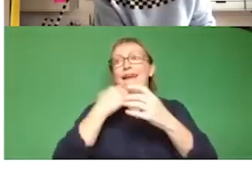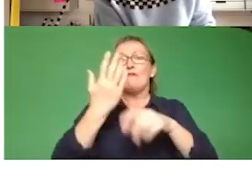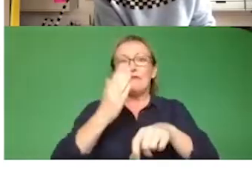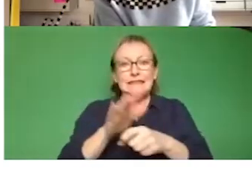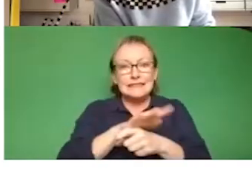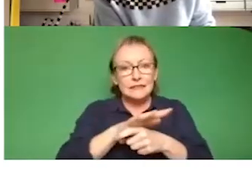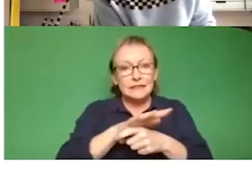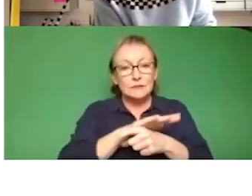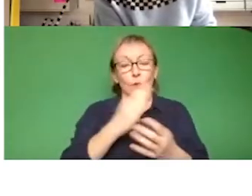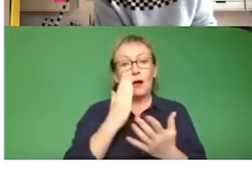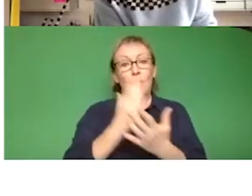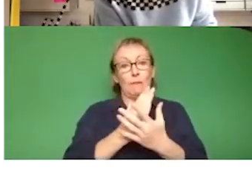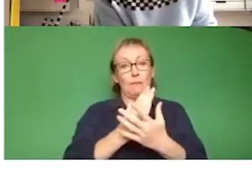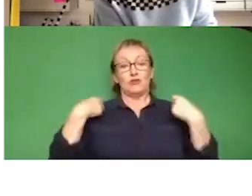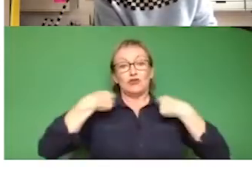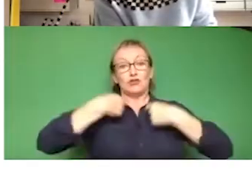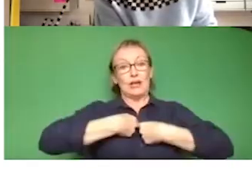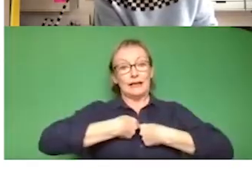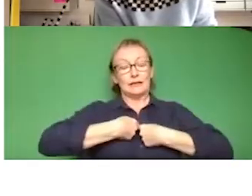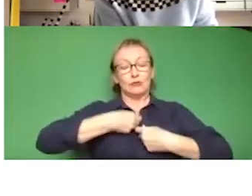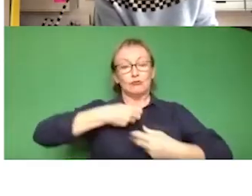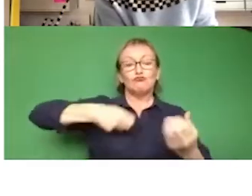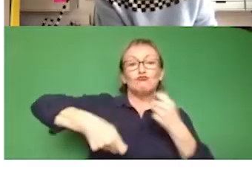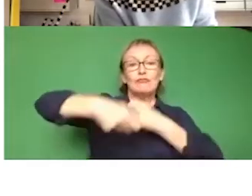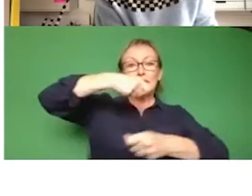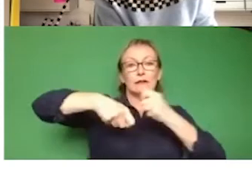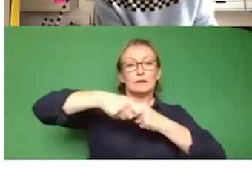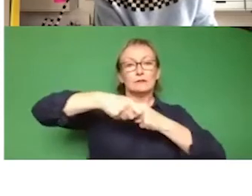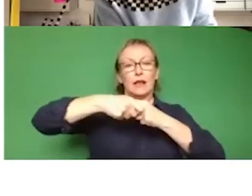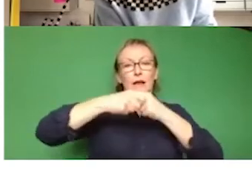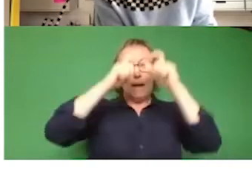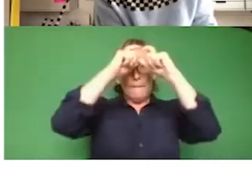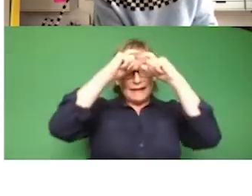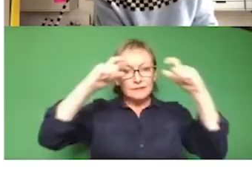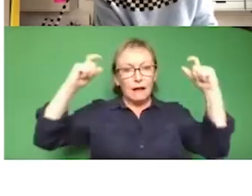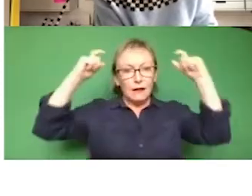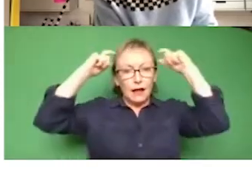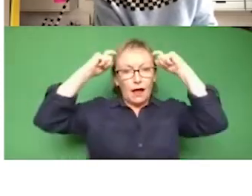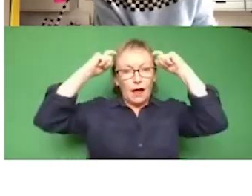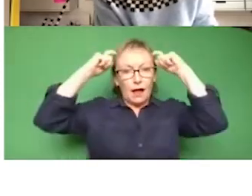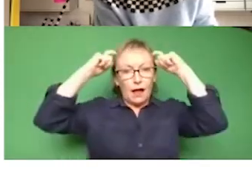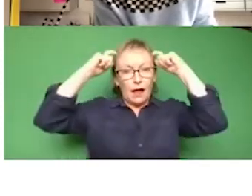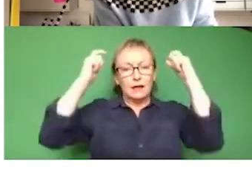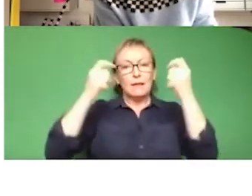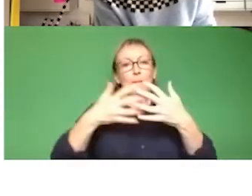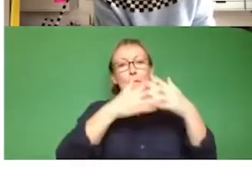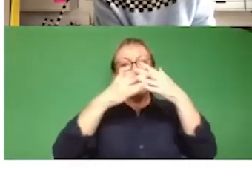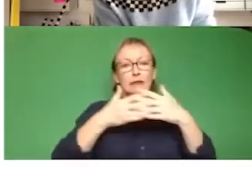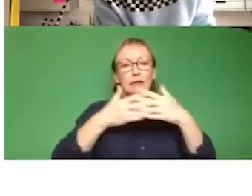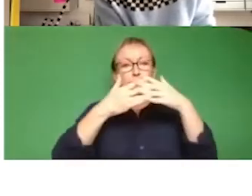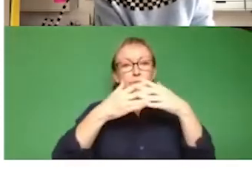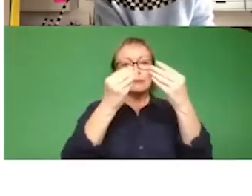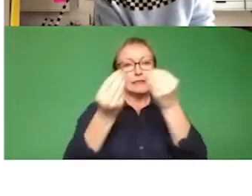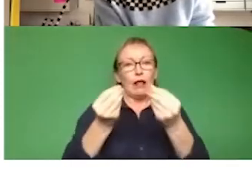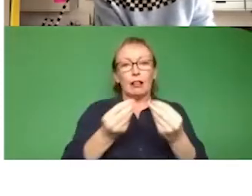a jacket made from recycled bandana, American bandana, which we've all loved, these